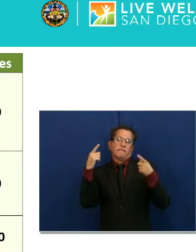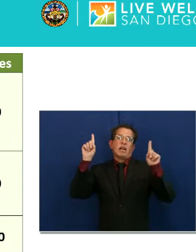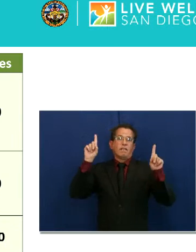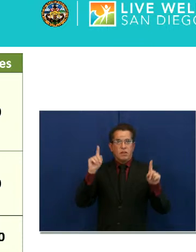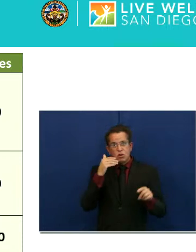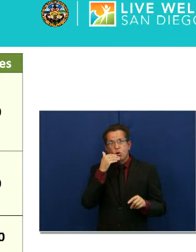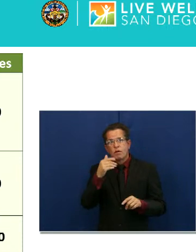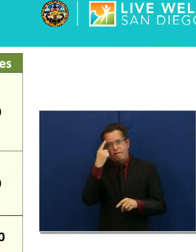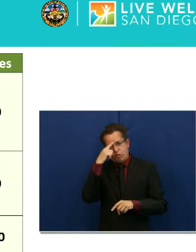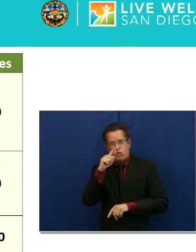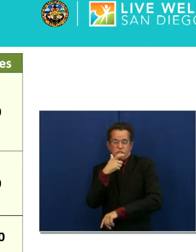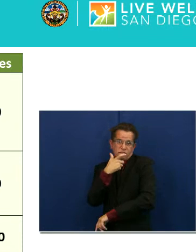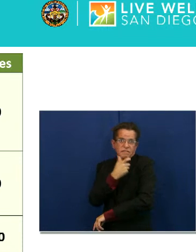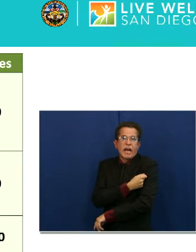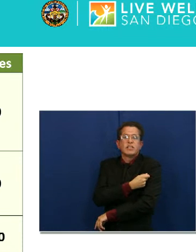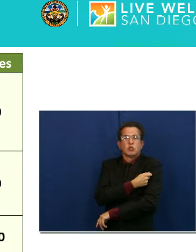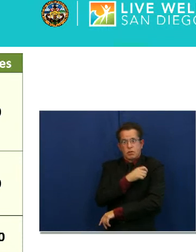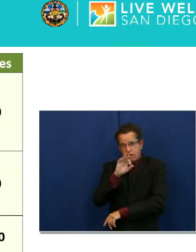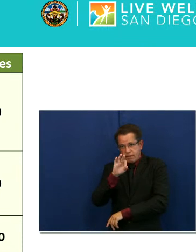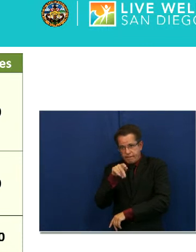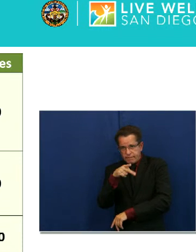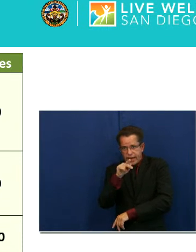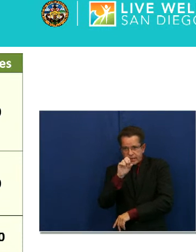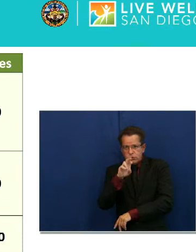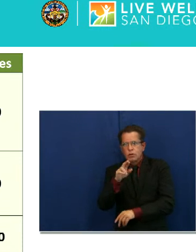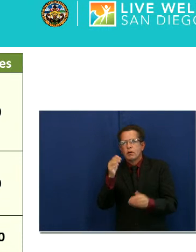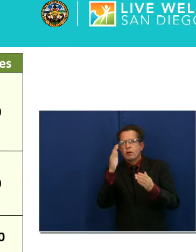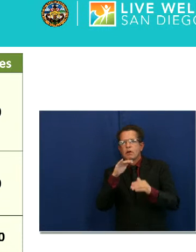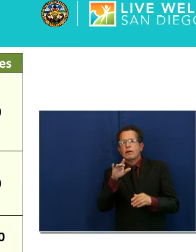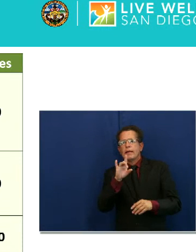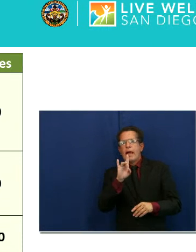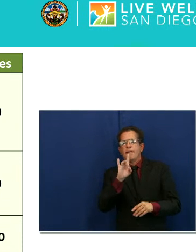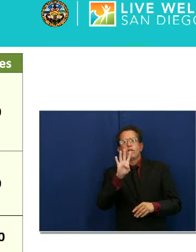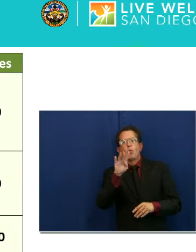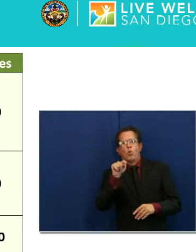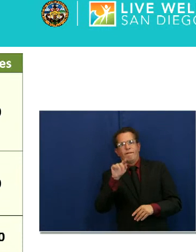for Pfizer and 94.5% for Moderna.